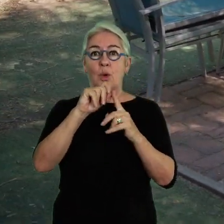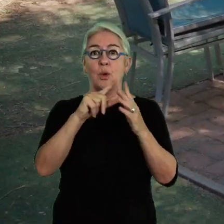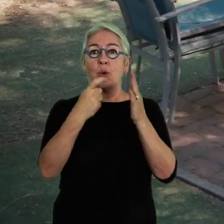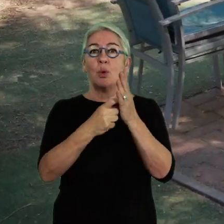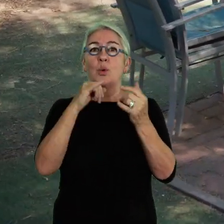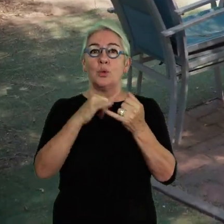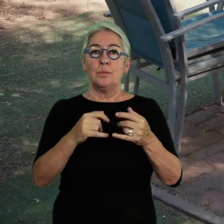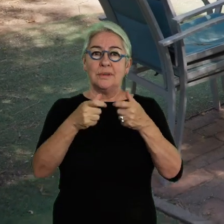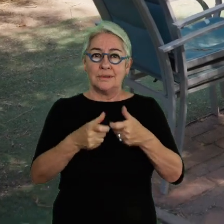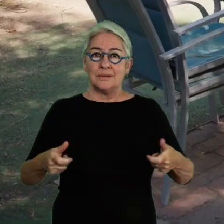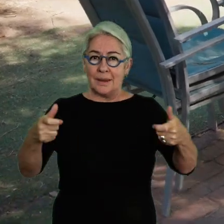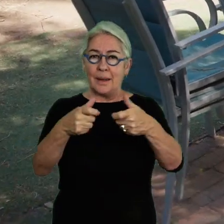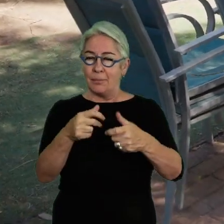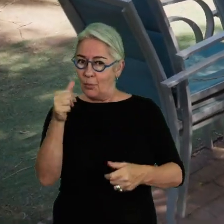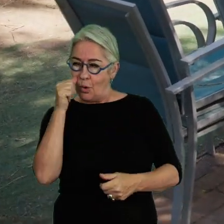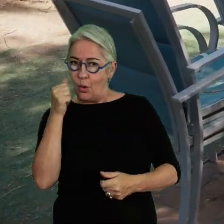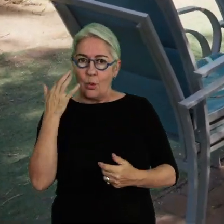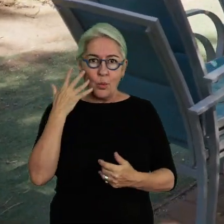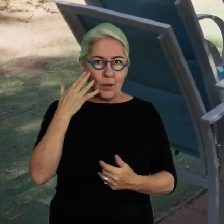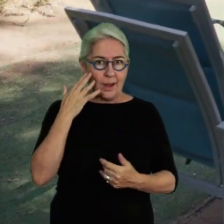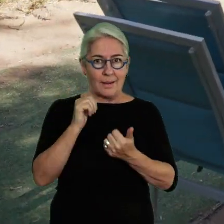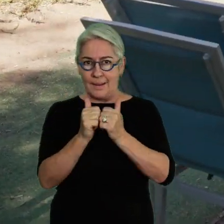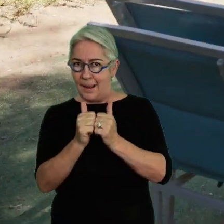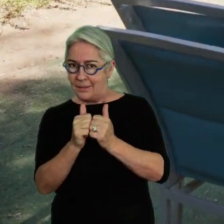www.cooperstadium.com.au to find out when the games are on.